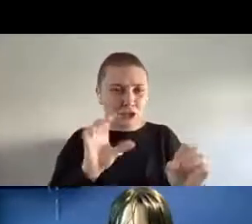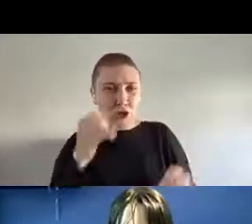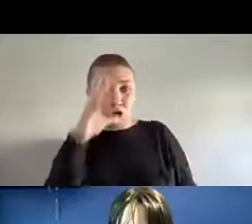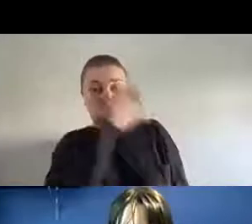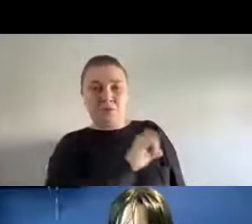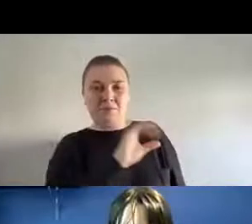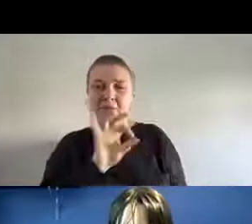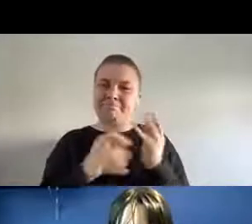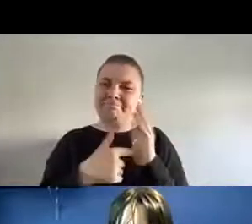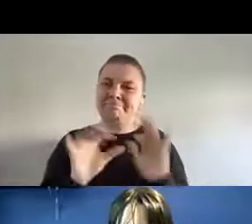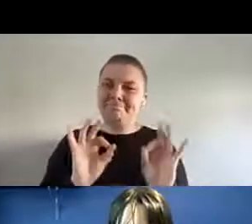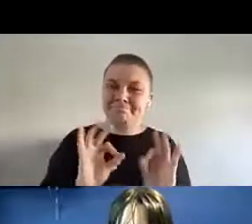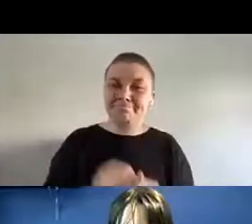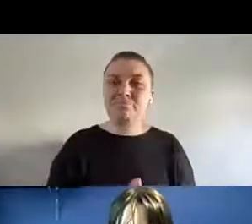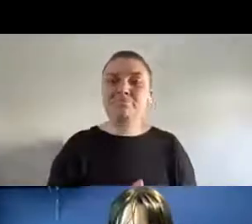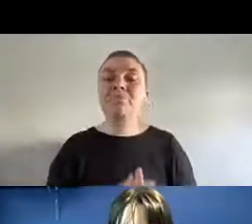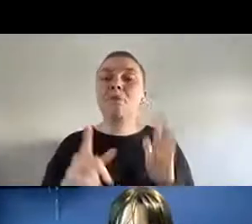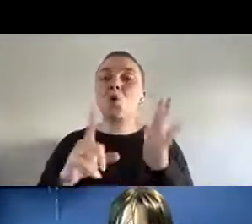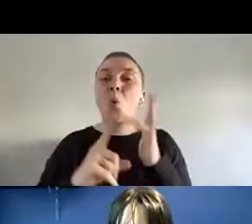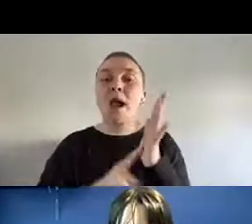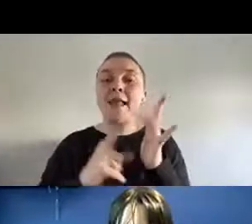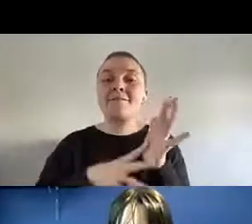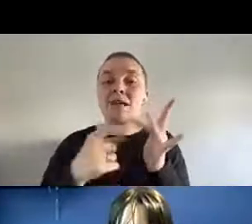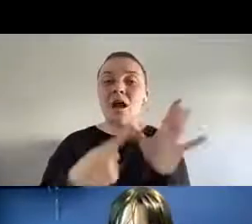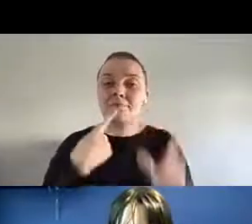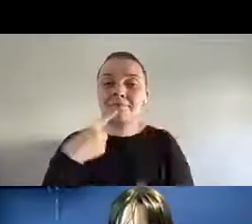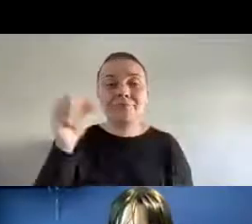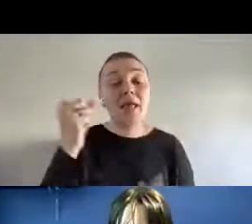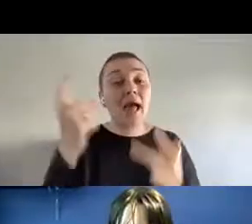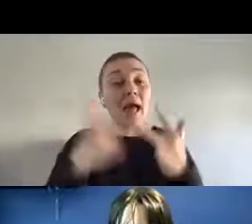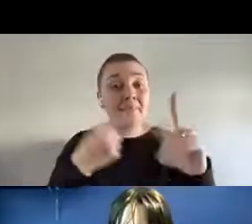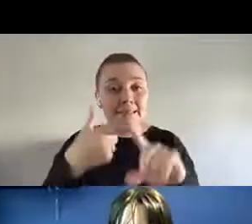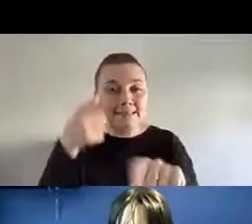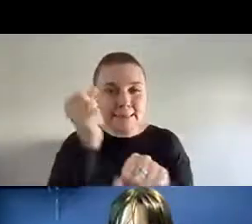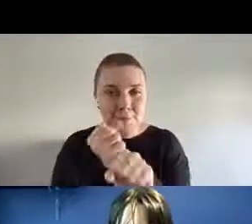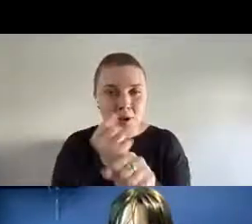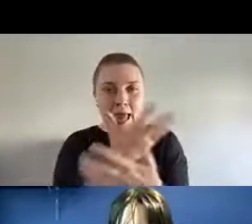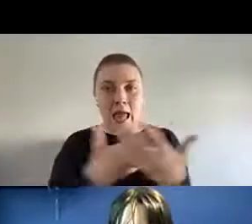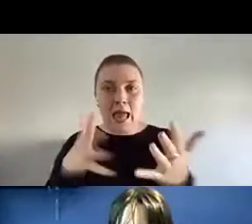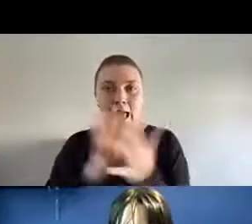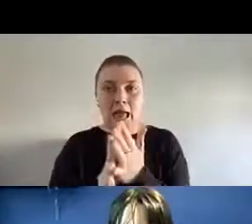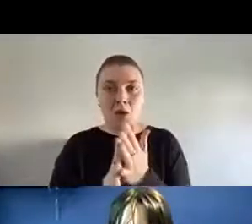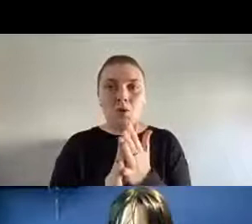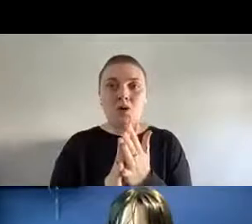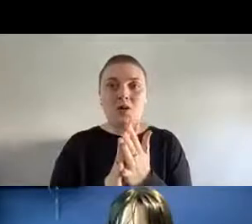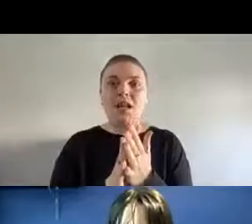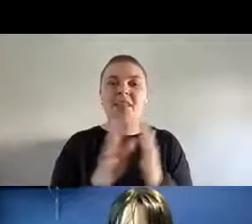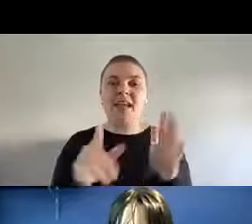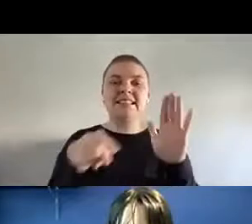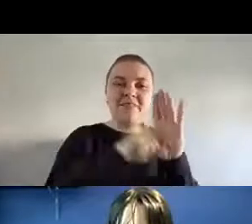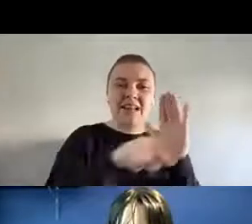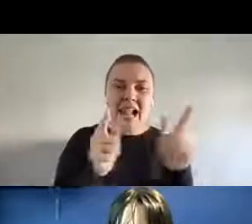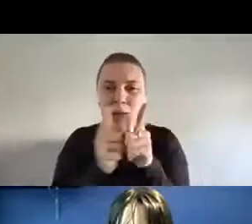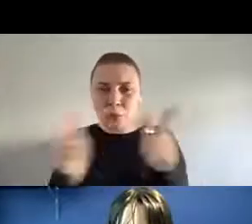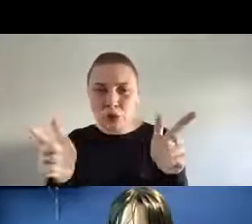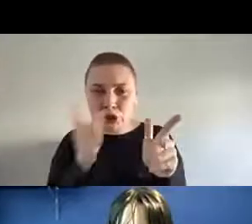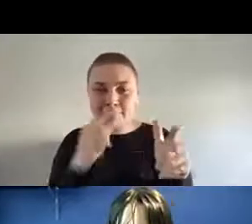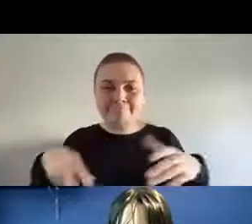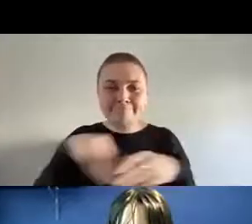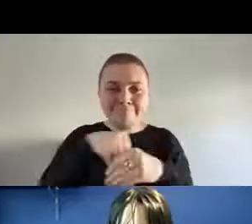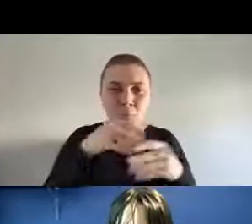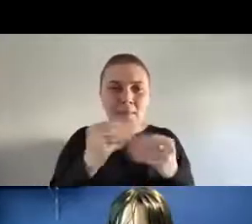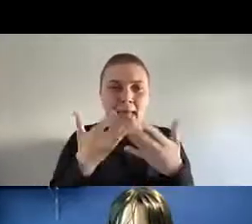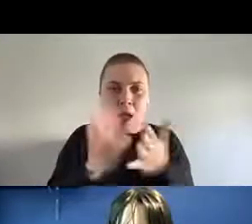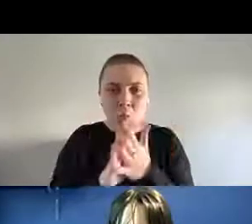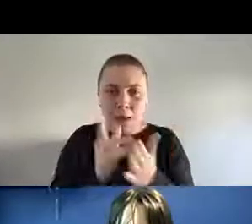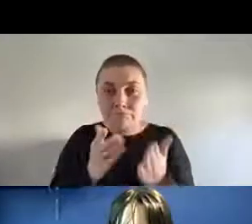So another example of the way that deficit language can contribute to condoning violence against